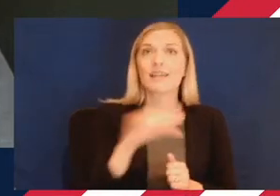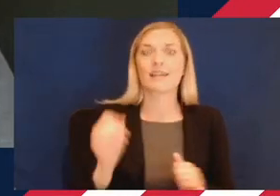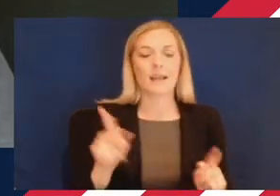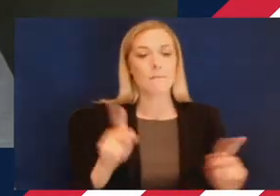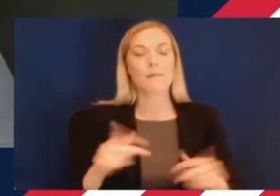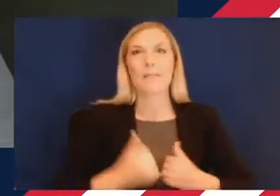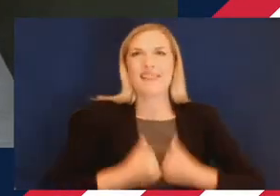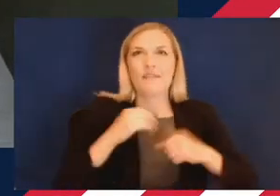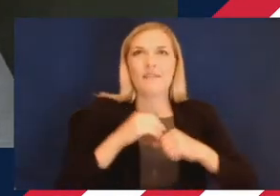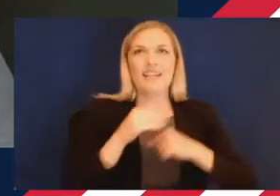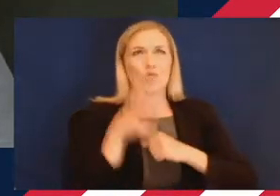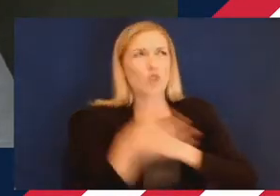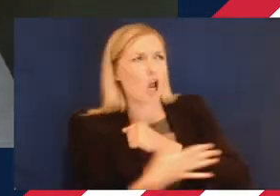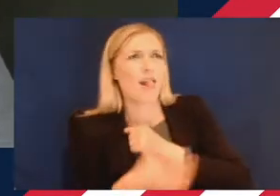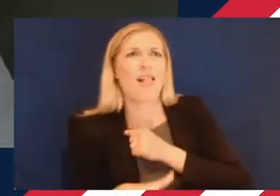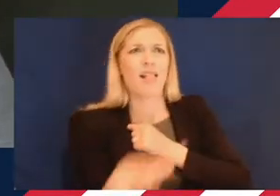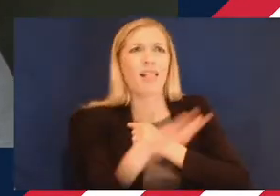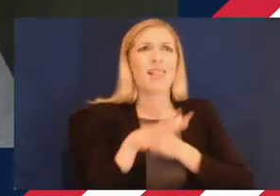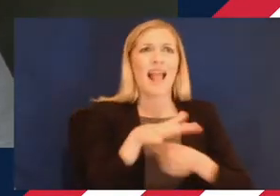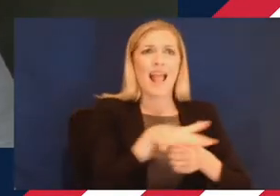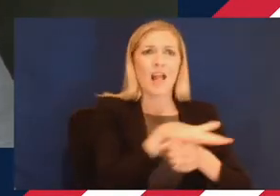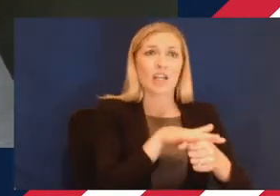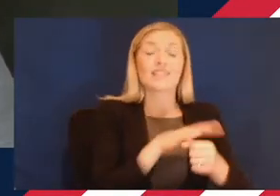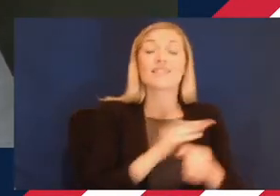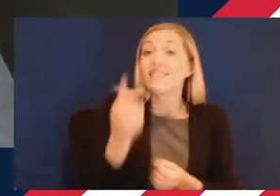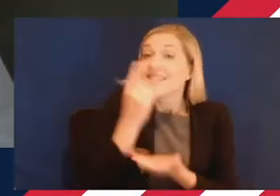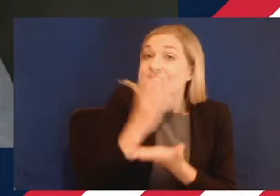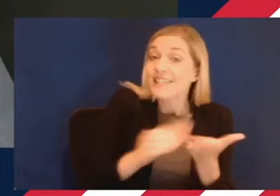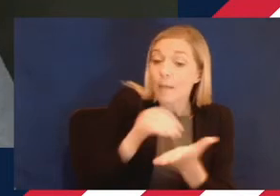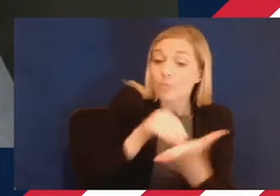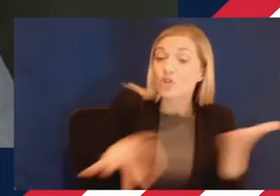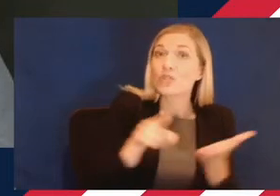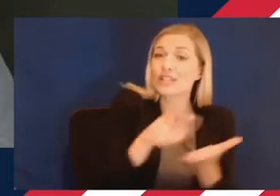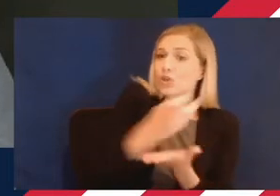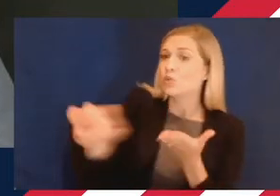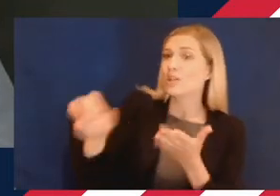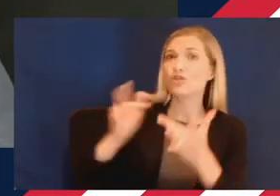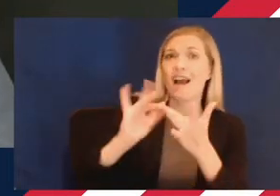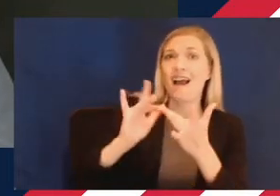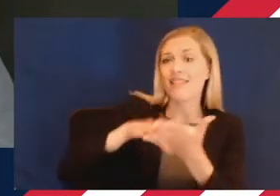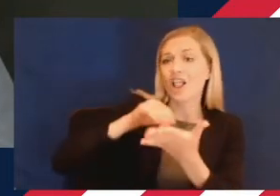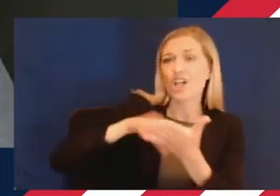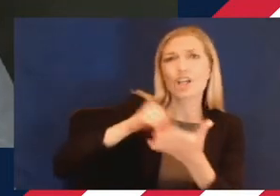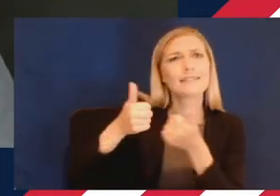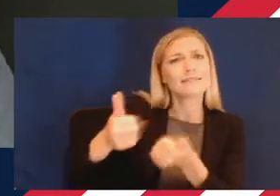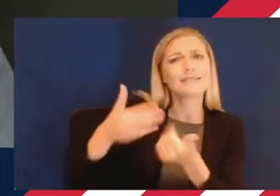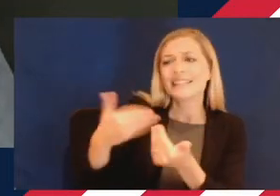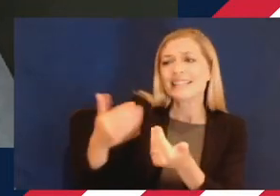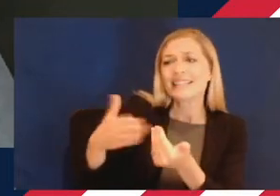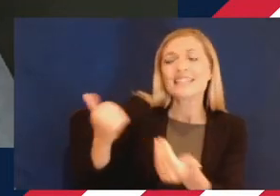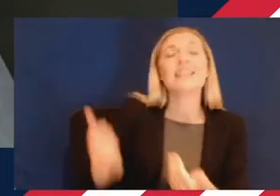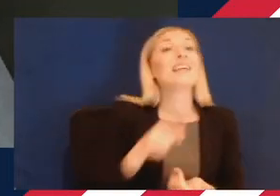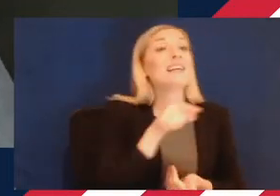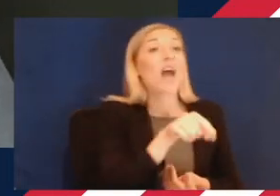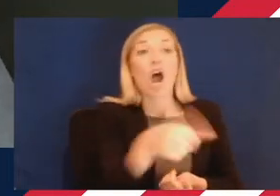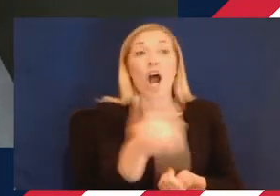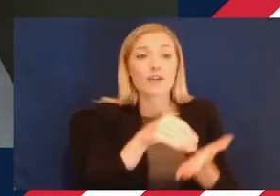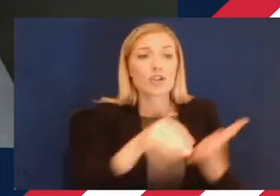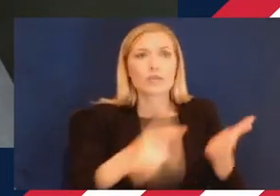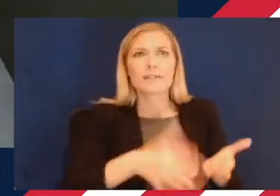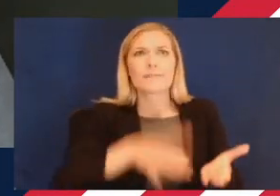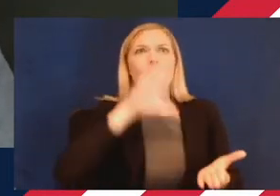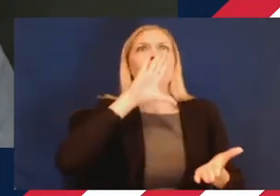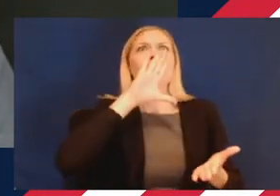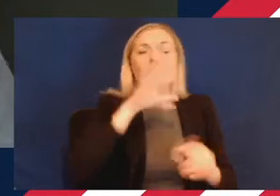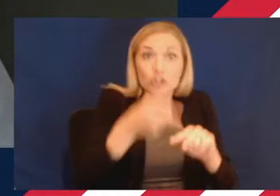students were able to make the switch to online learning relatively easy, while other students could not make it at all. When schools and campuses